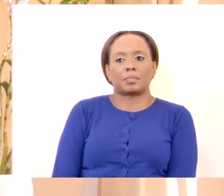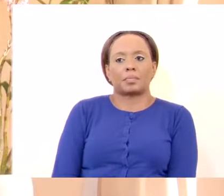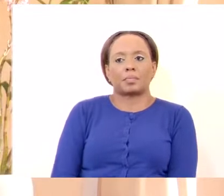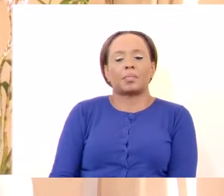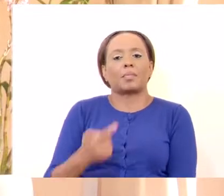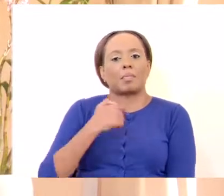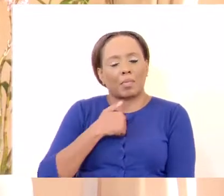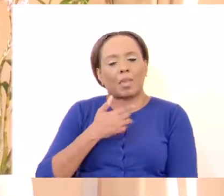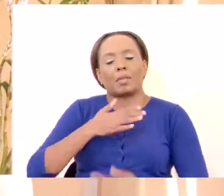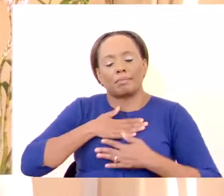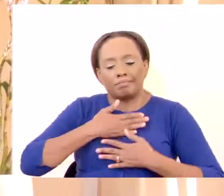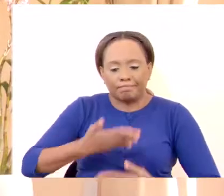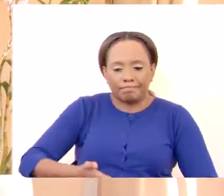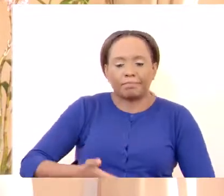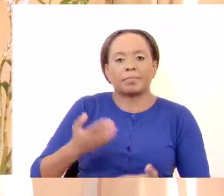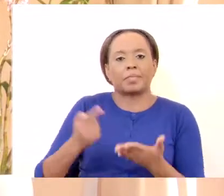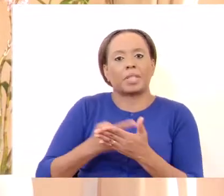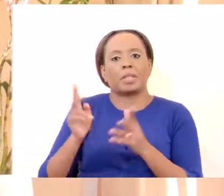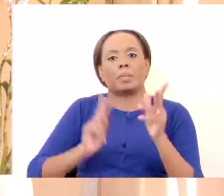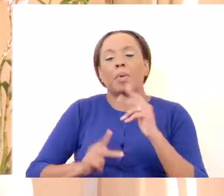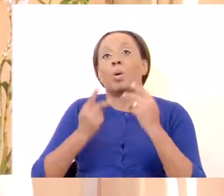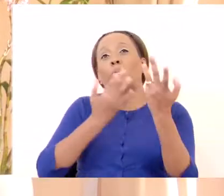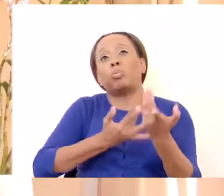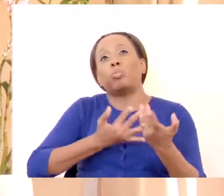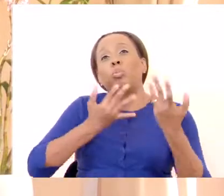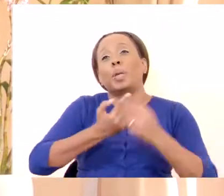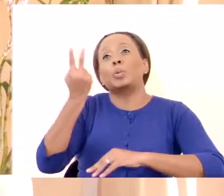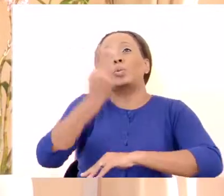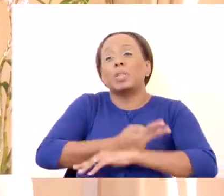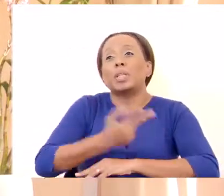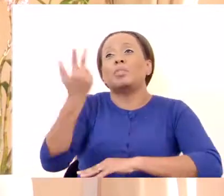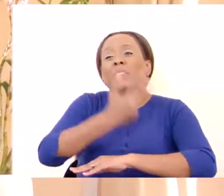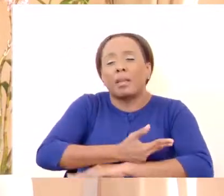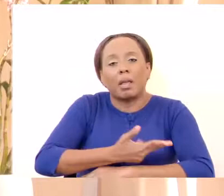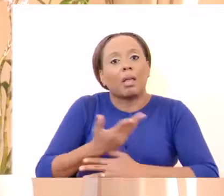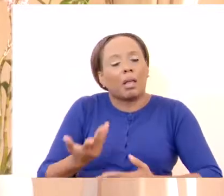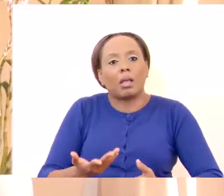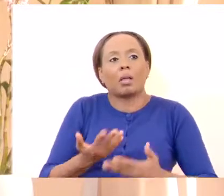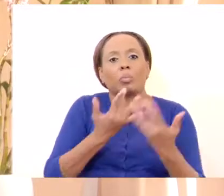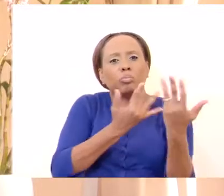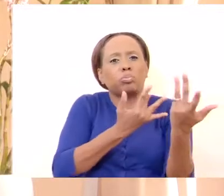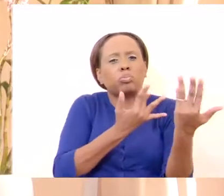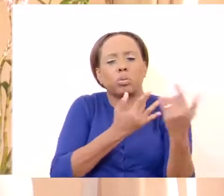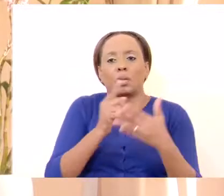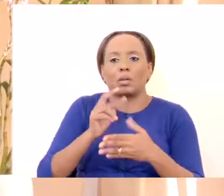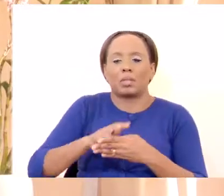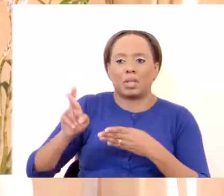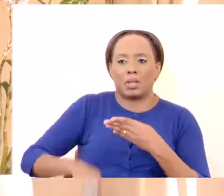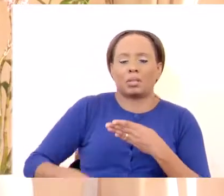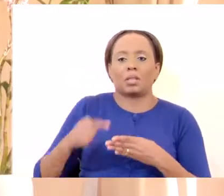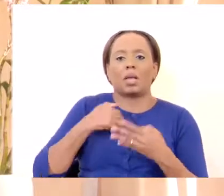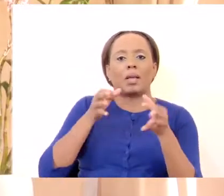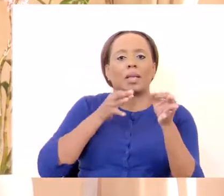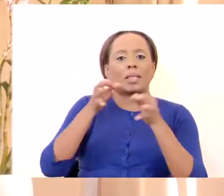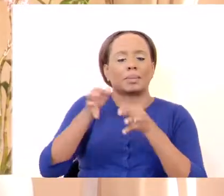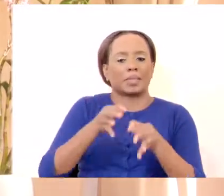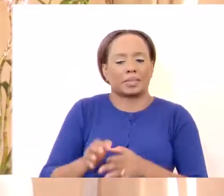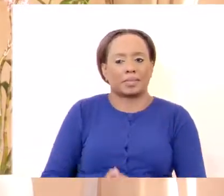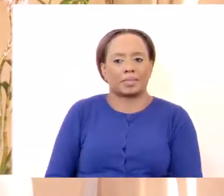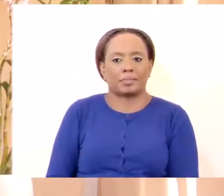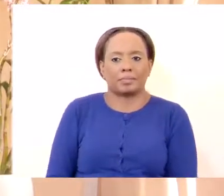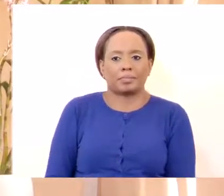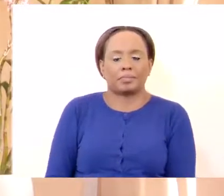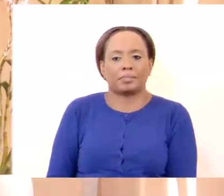have been waiting maybe 2-3 days, as you have indicated. And I will explain why. And it is not